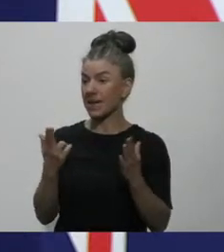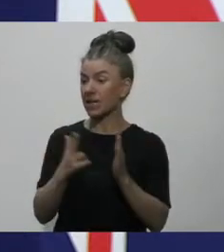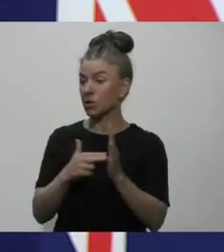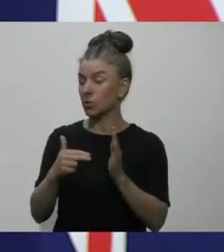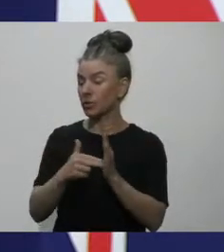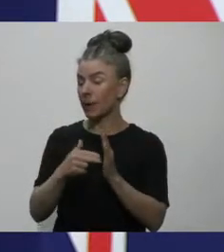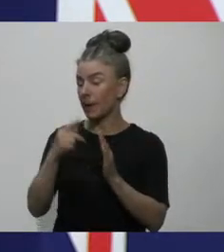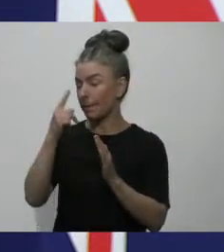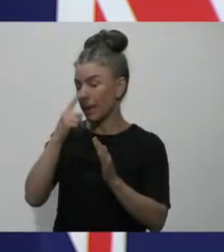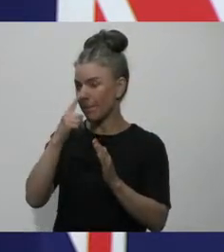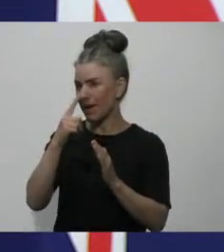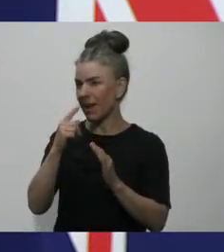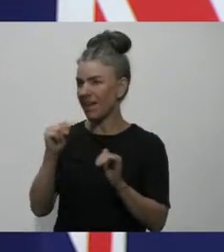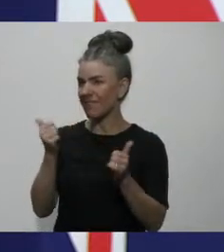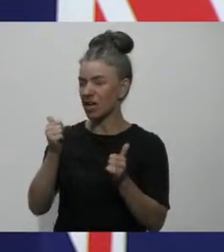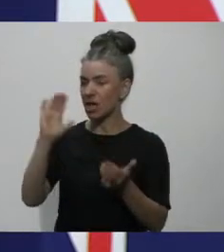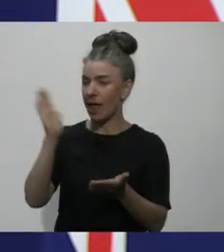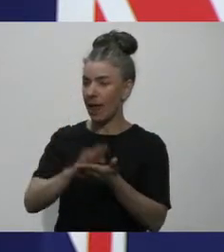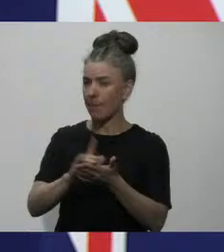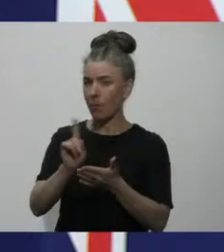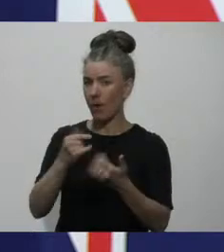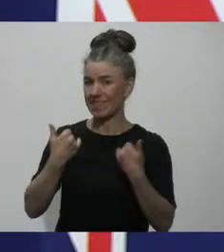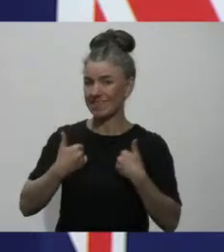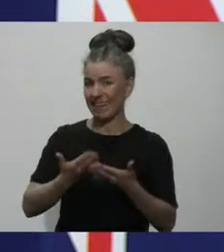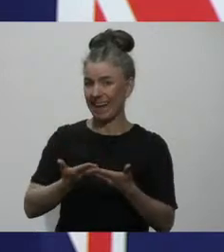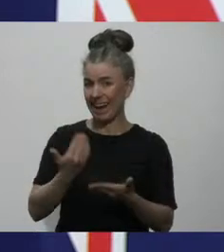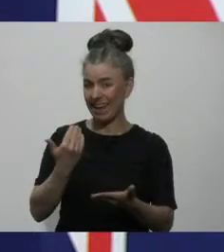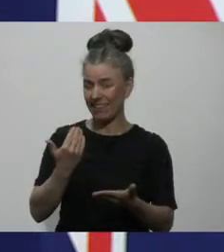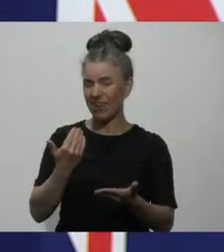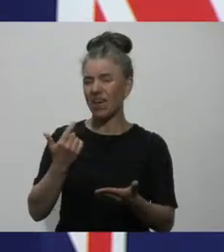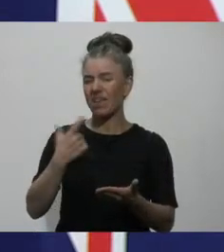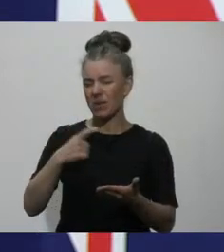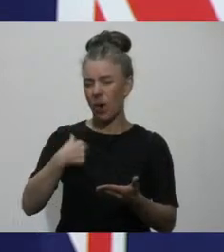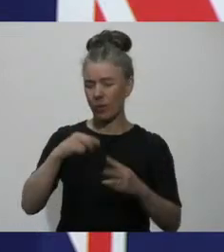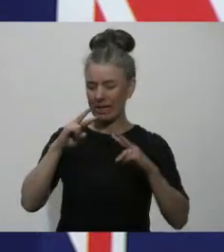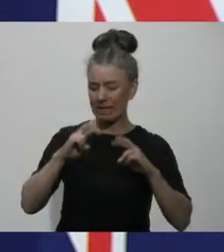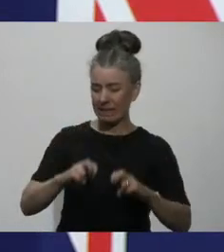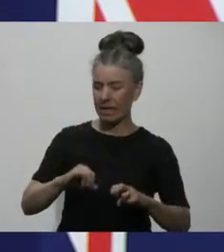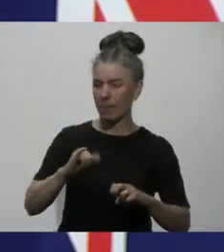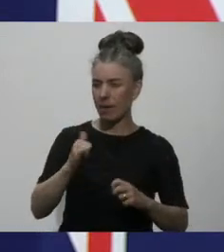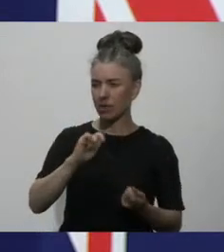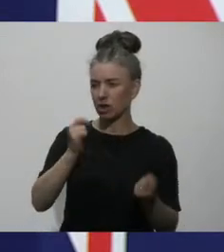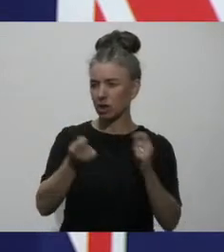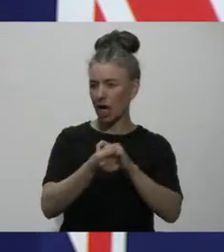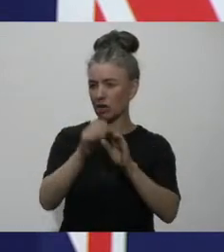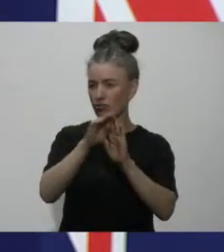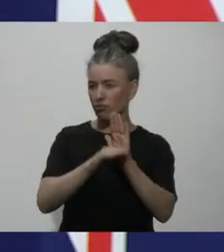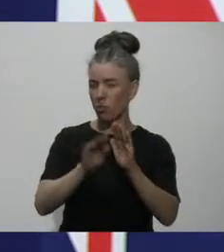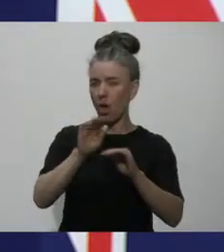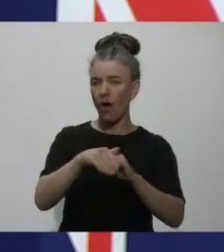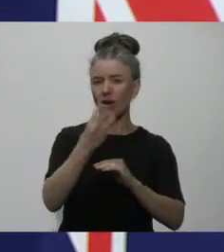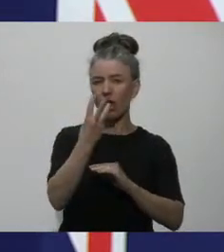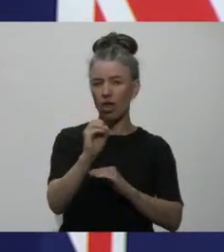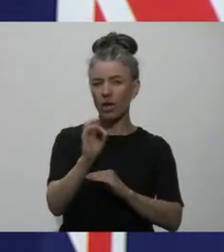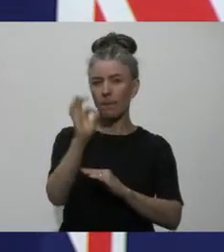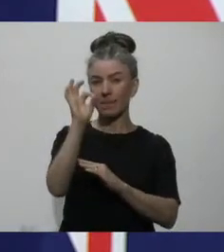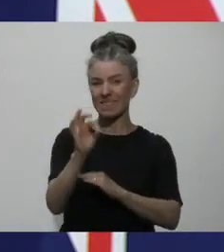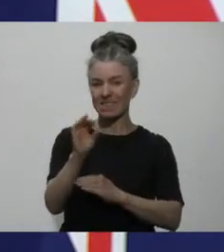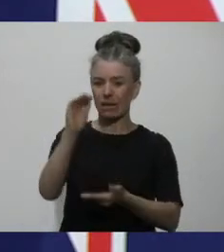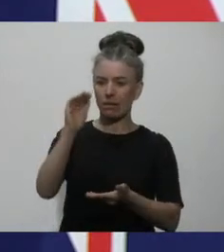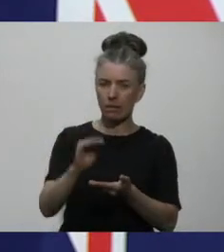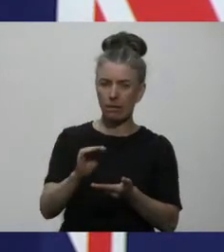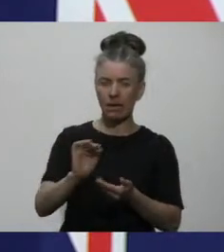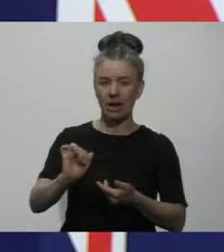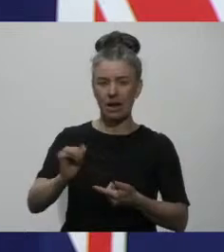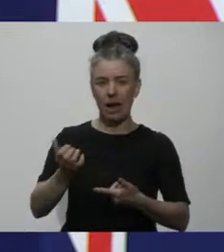sick leave entitlements, and so that is one of the things that we are looking at, is whether or not we remove that requirement. What's really